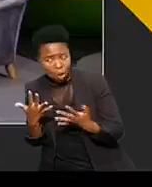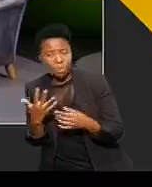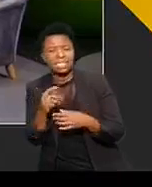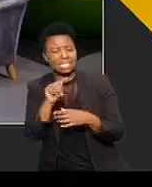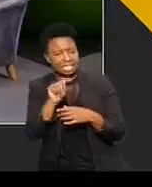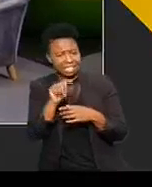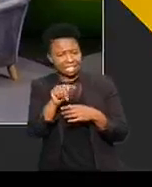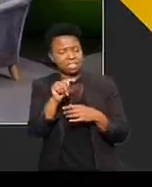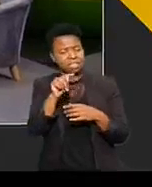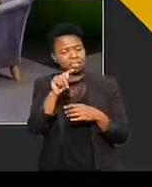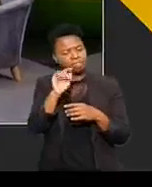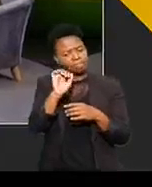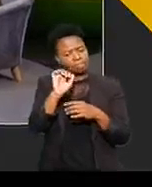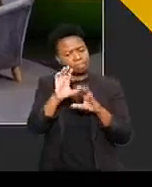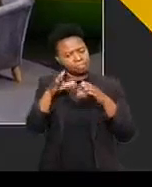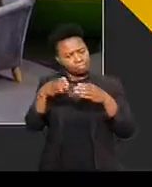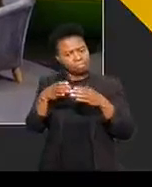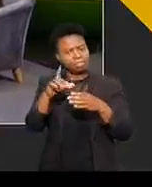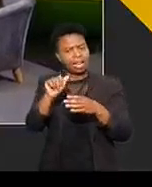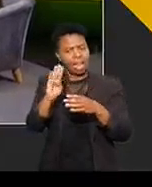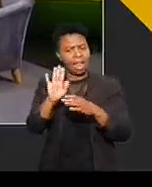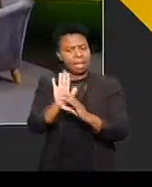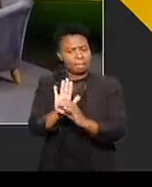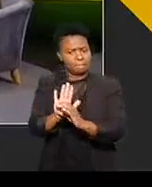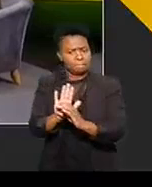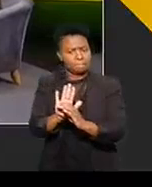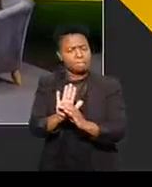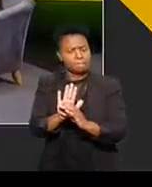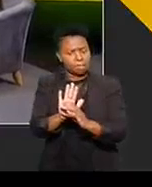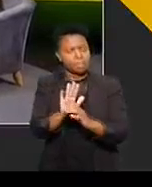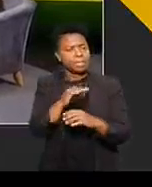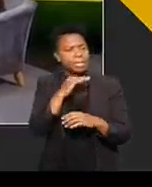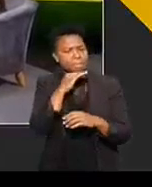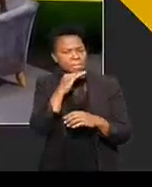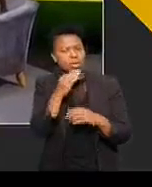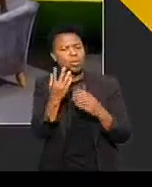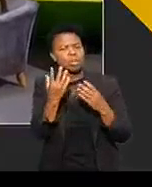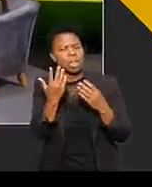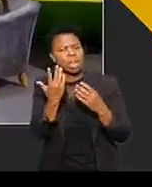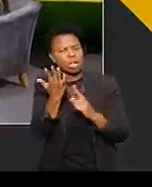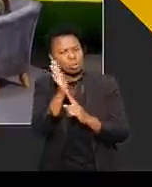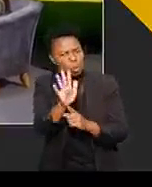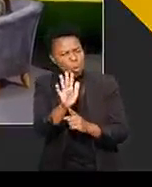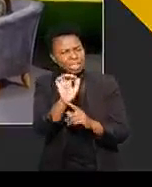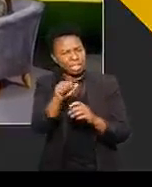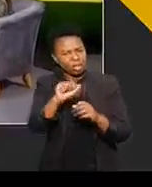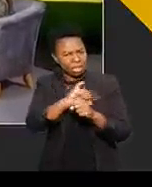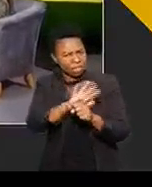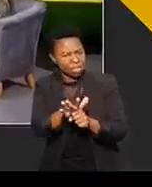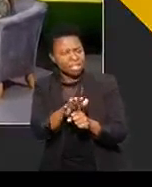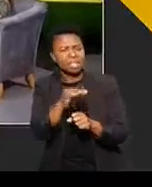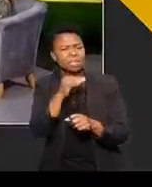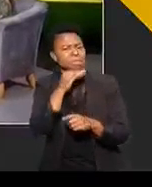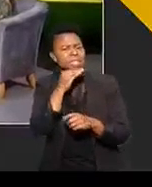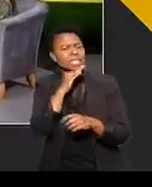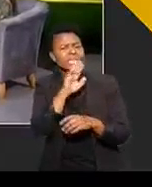called serological tests. So these are tests that detect whether you have been exposed to the virus or not. So it doesn't